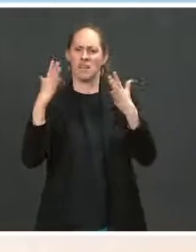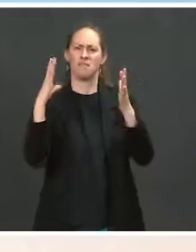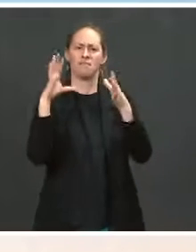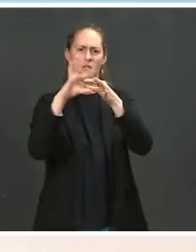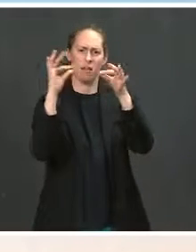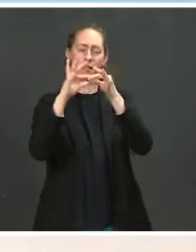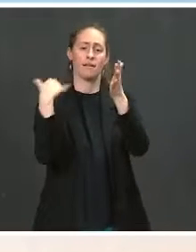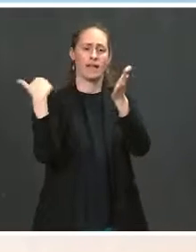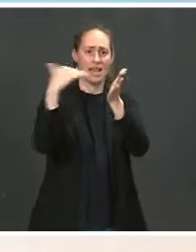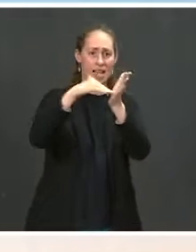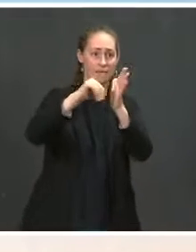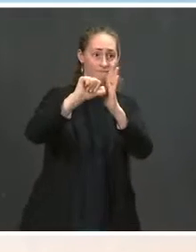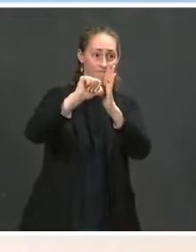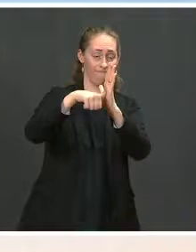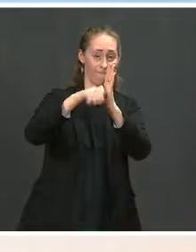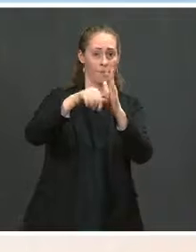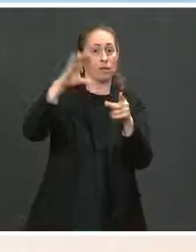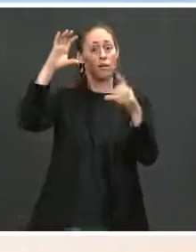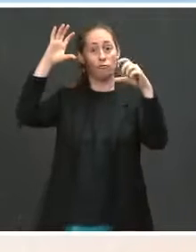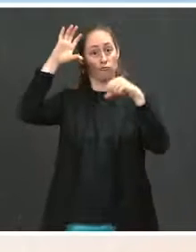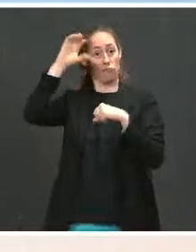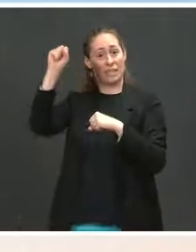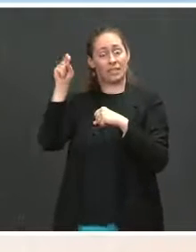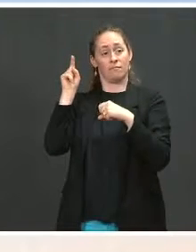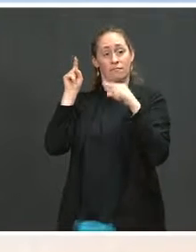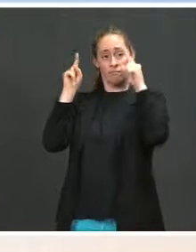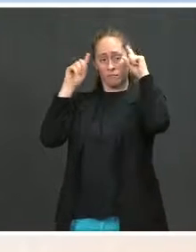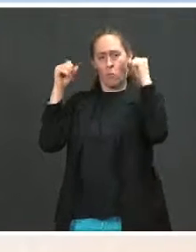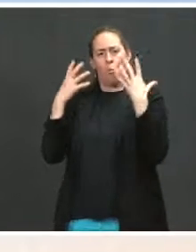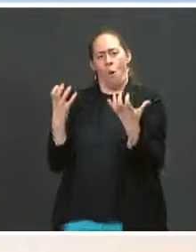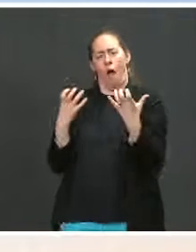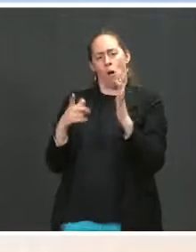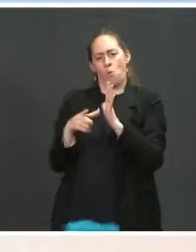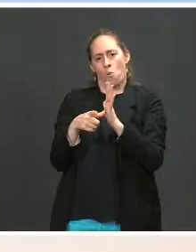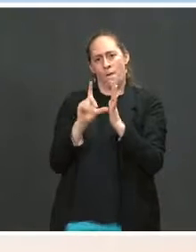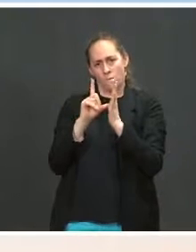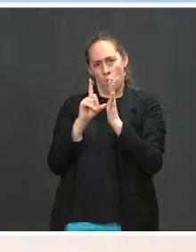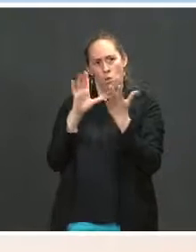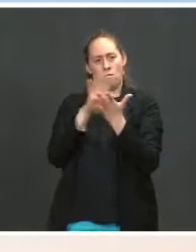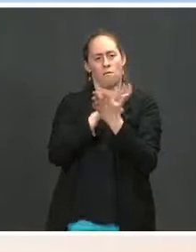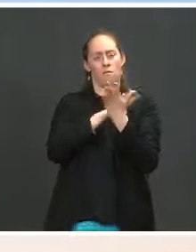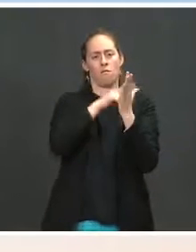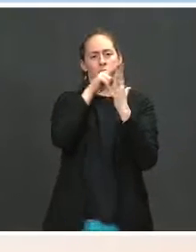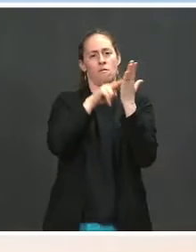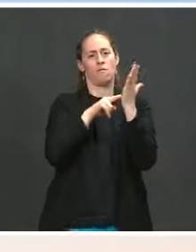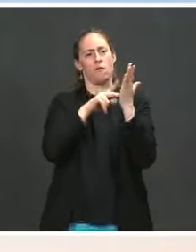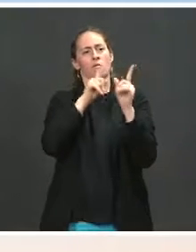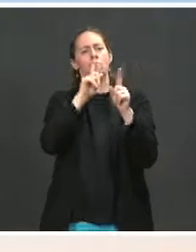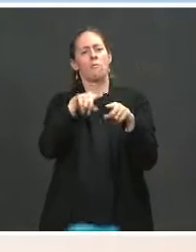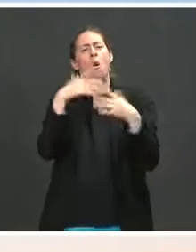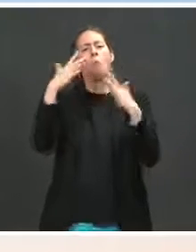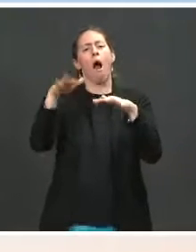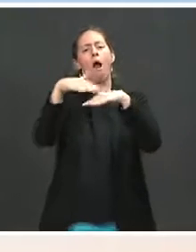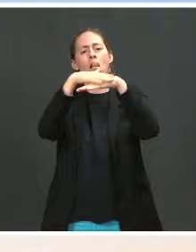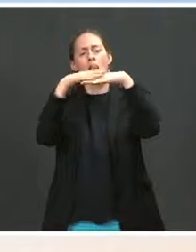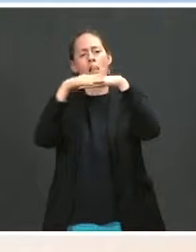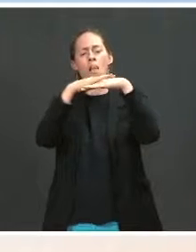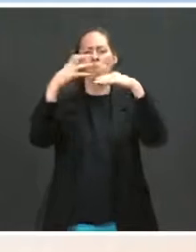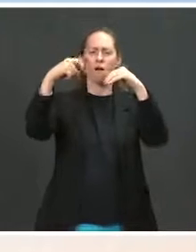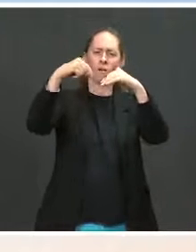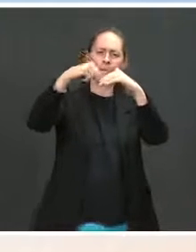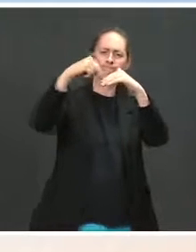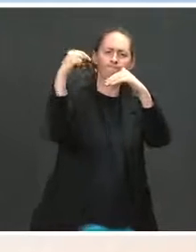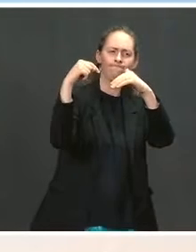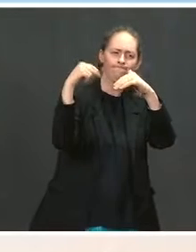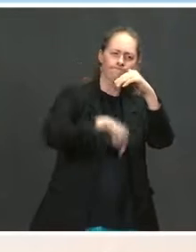president asked for a review. He asked for that review not to be sugar-coated. He wanted to hear different points of views.